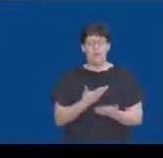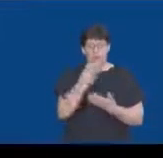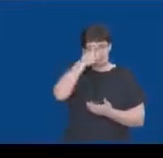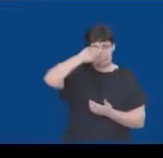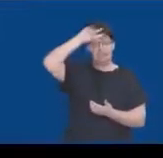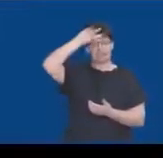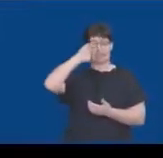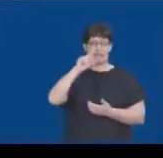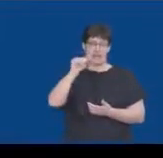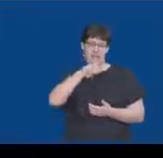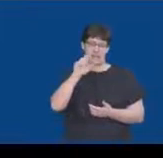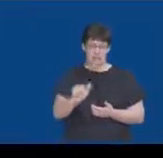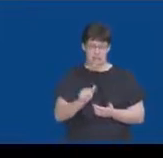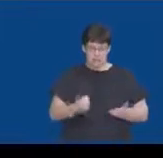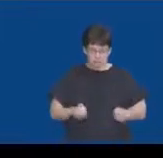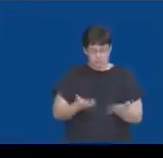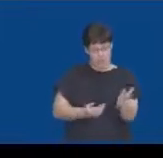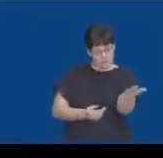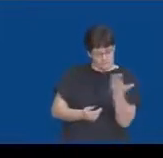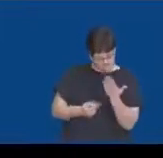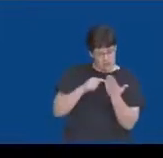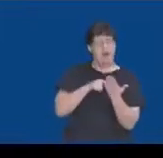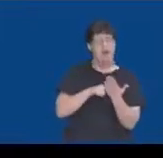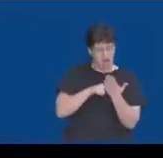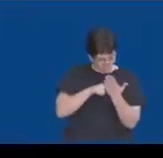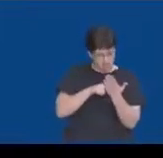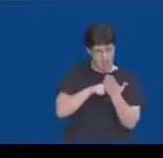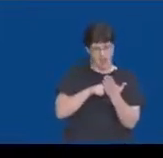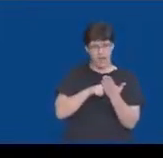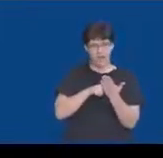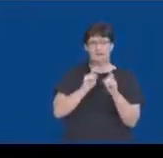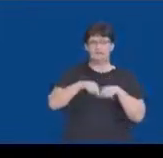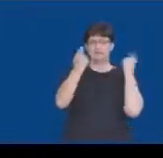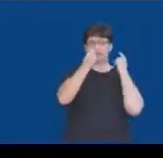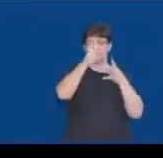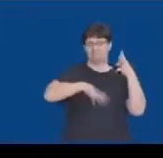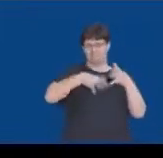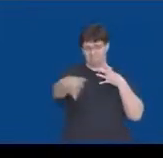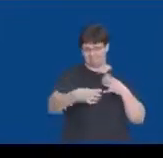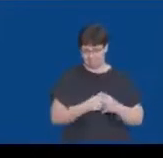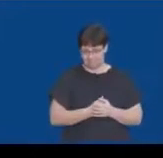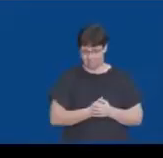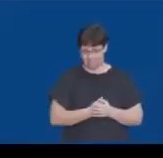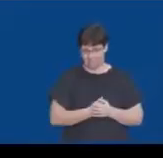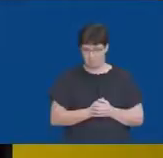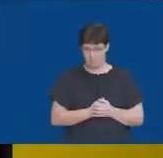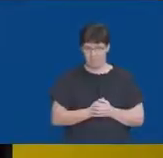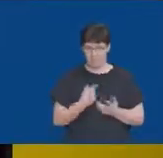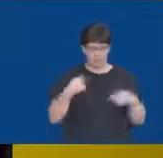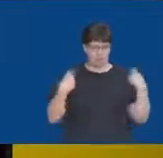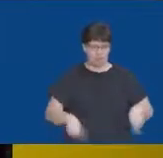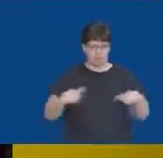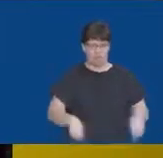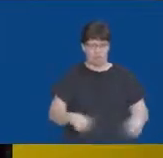interpret data and it's presented to us in a different format. I don't want you to panic if you